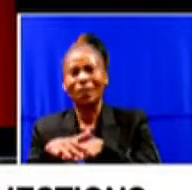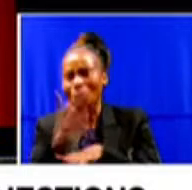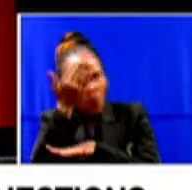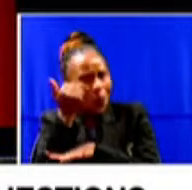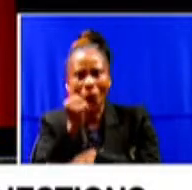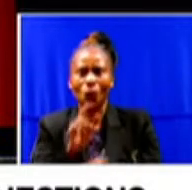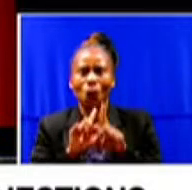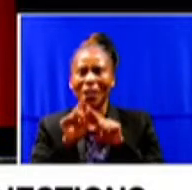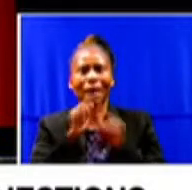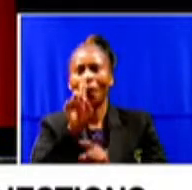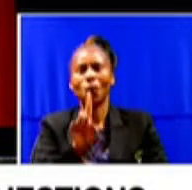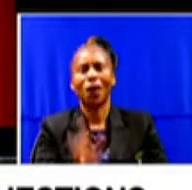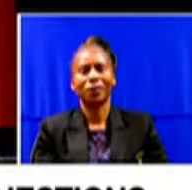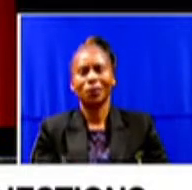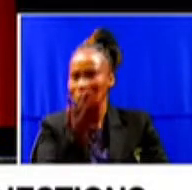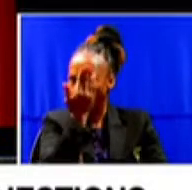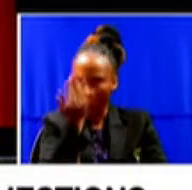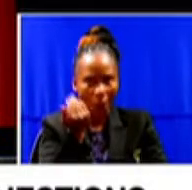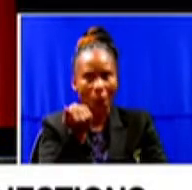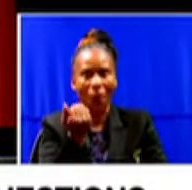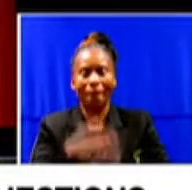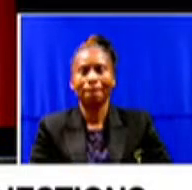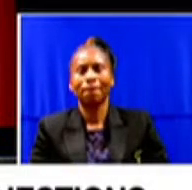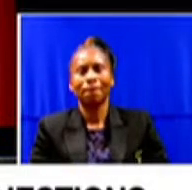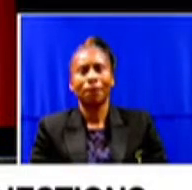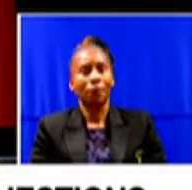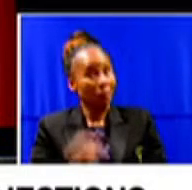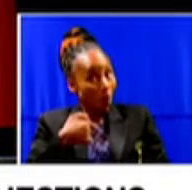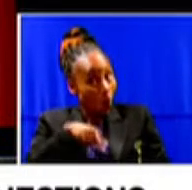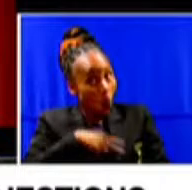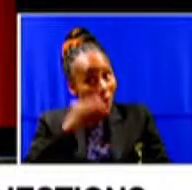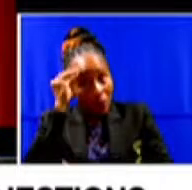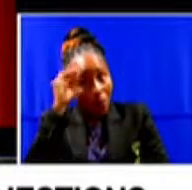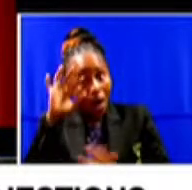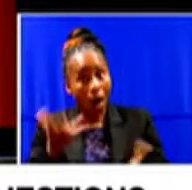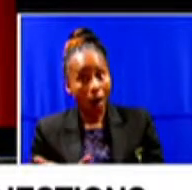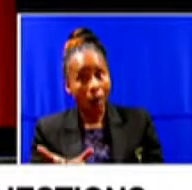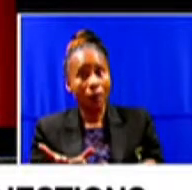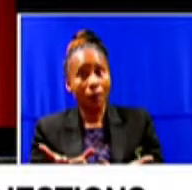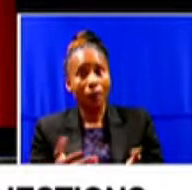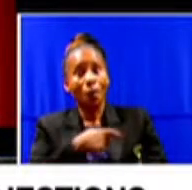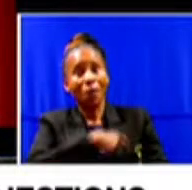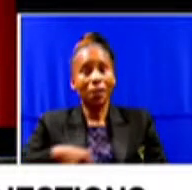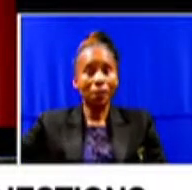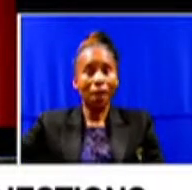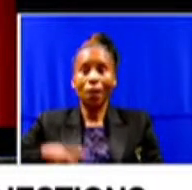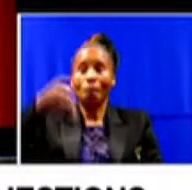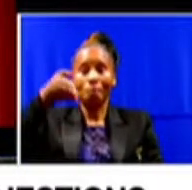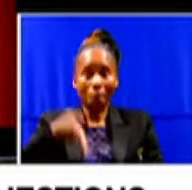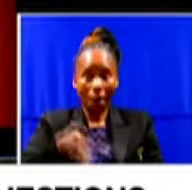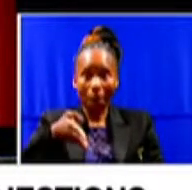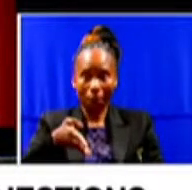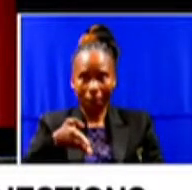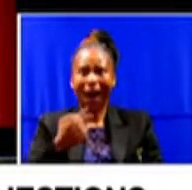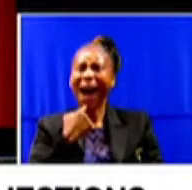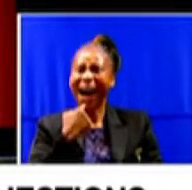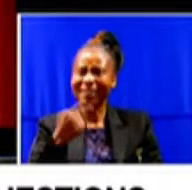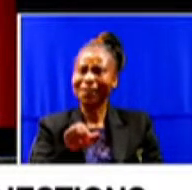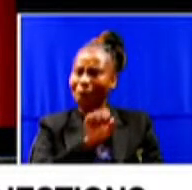talking about. As far as we are concerned, the President is here and he's going to, you heard him